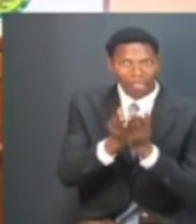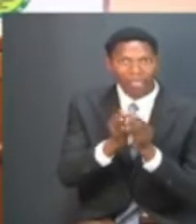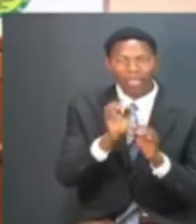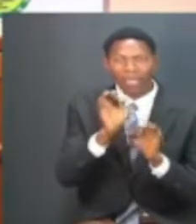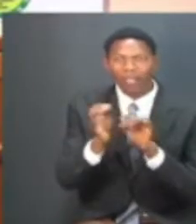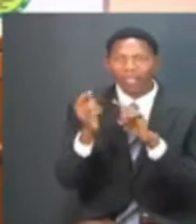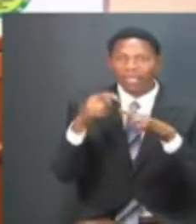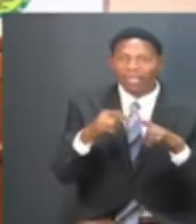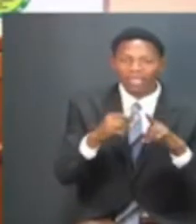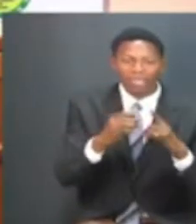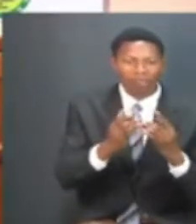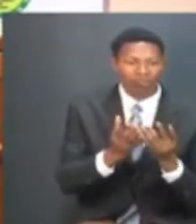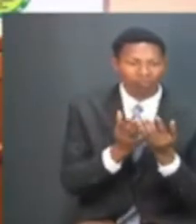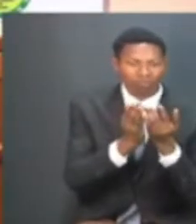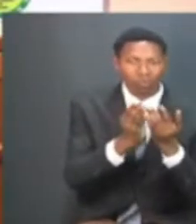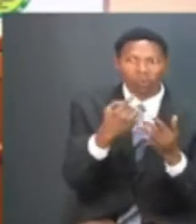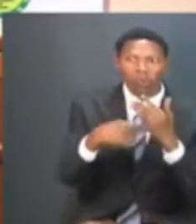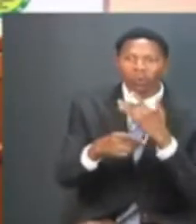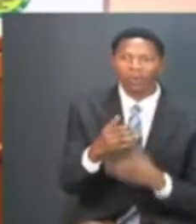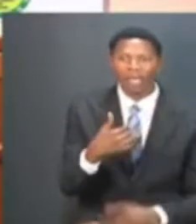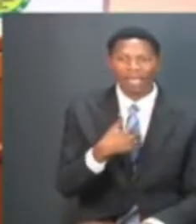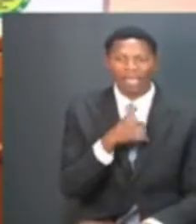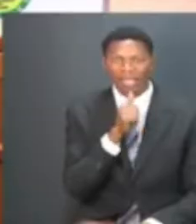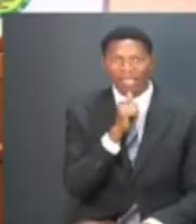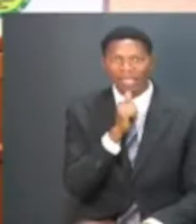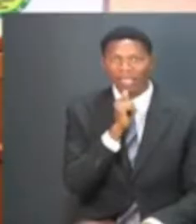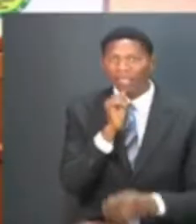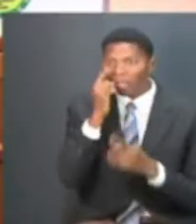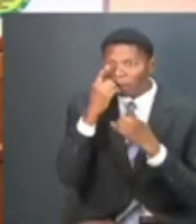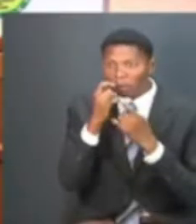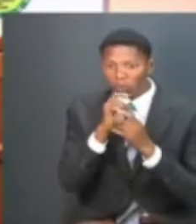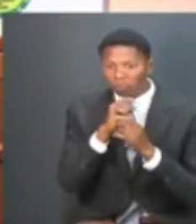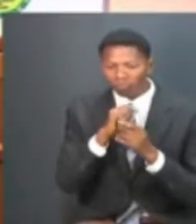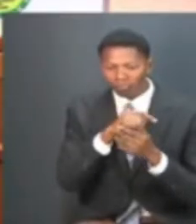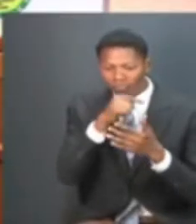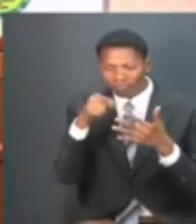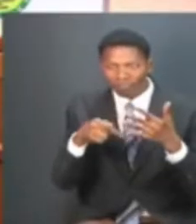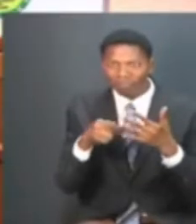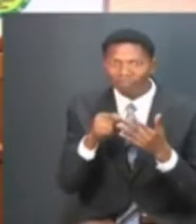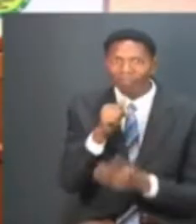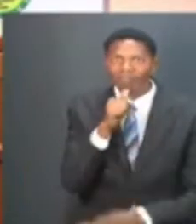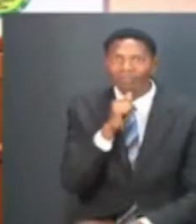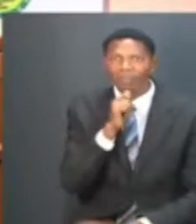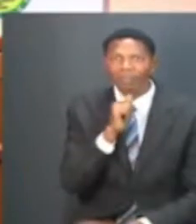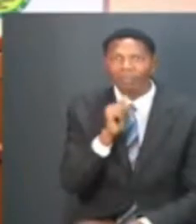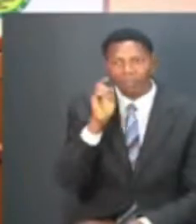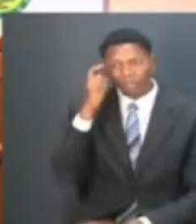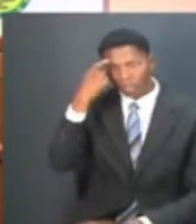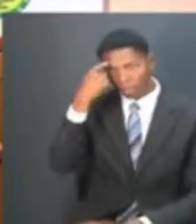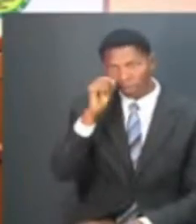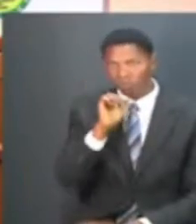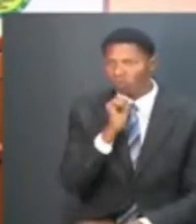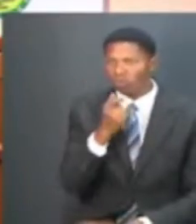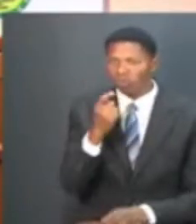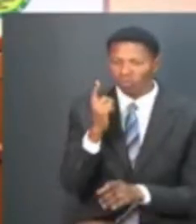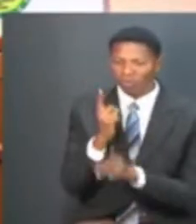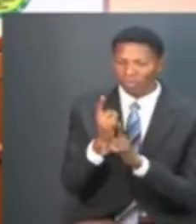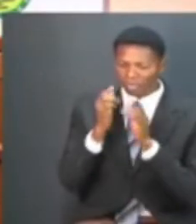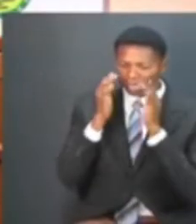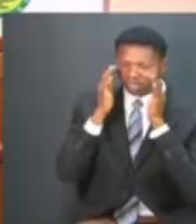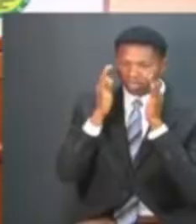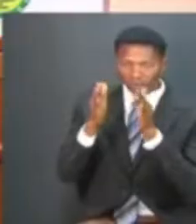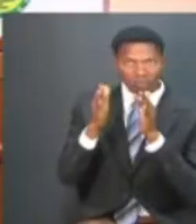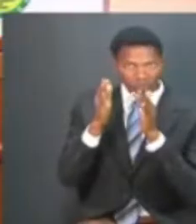is privately owned. And because it is privately owned, government do not give much attention to these